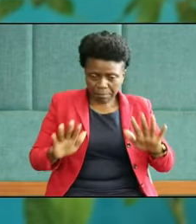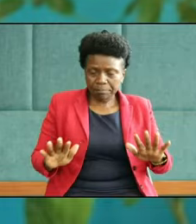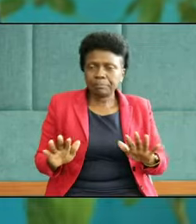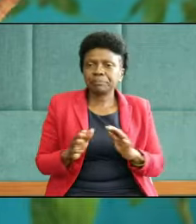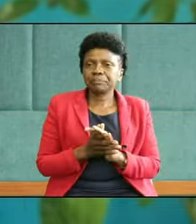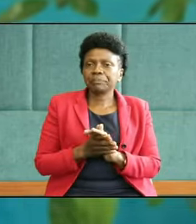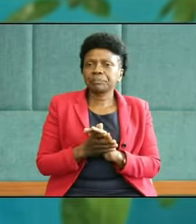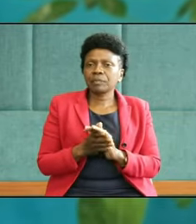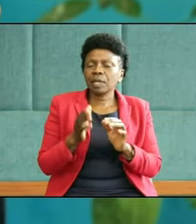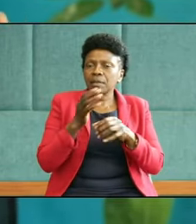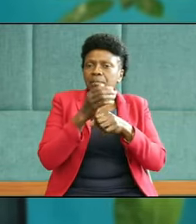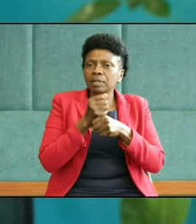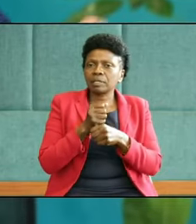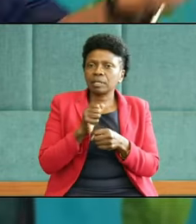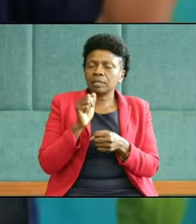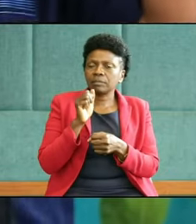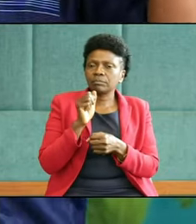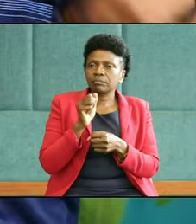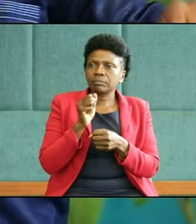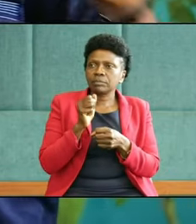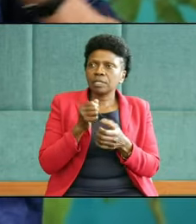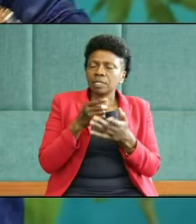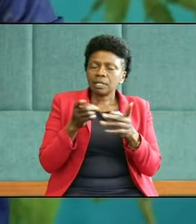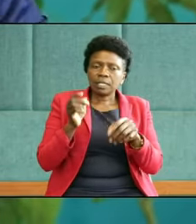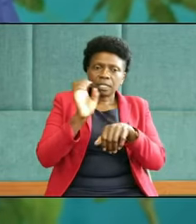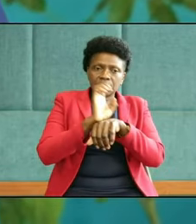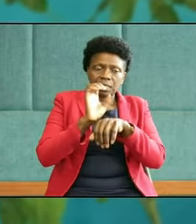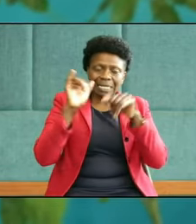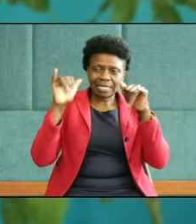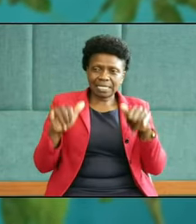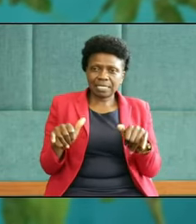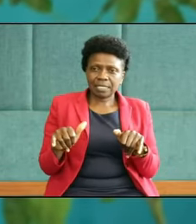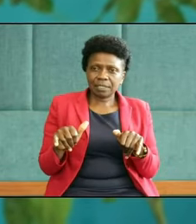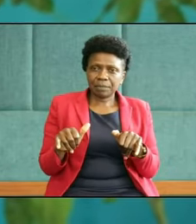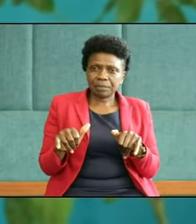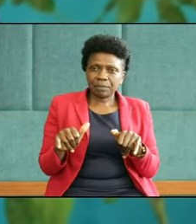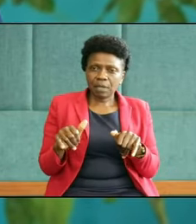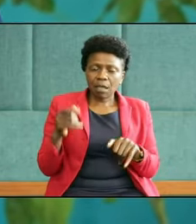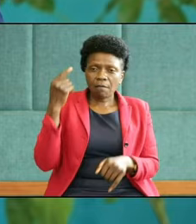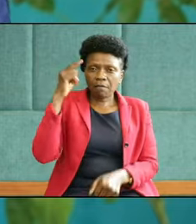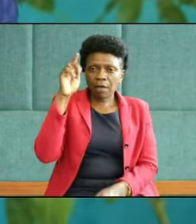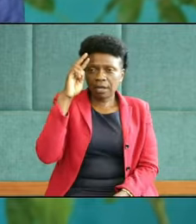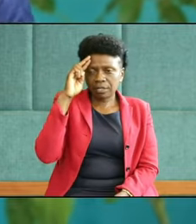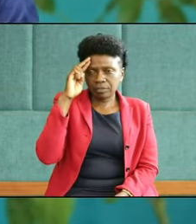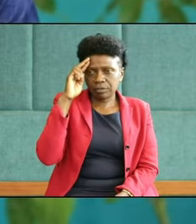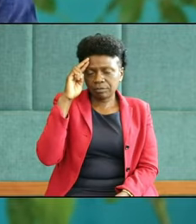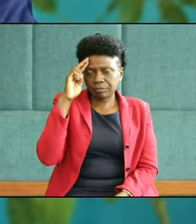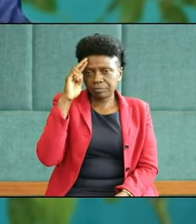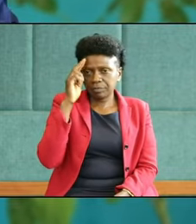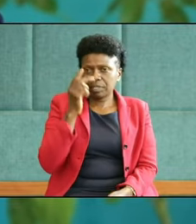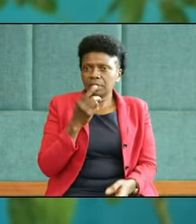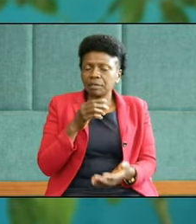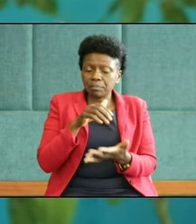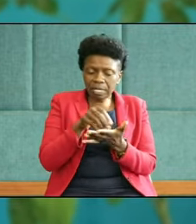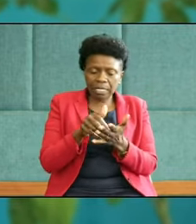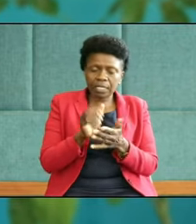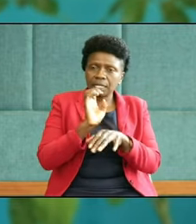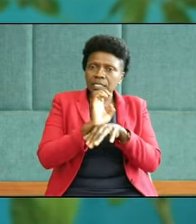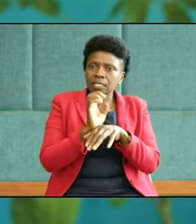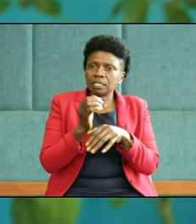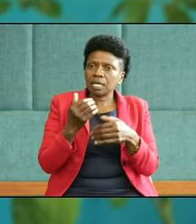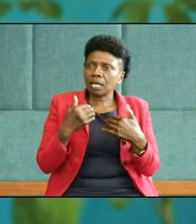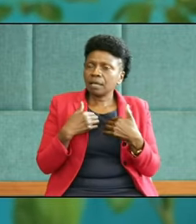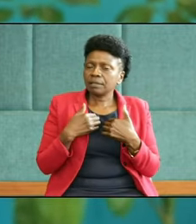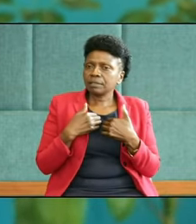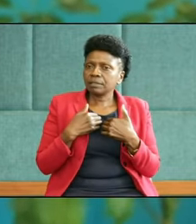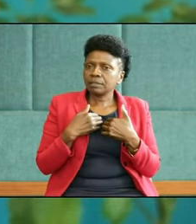I am making the point. The church exists for a reason. I say it this way. The church as the body